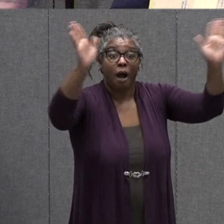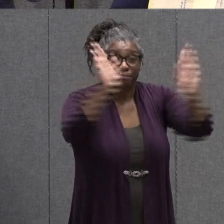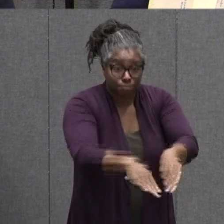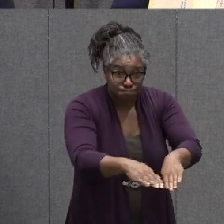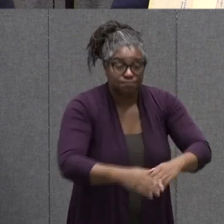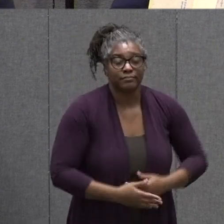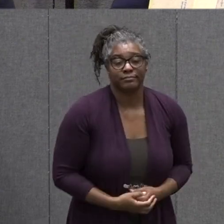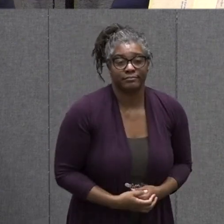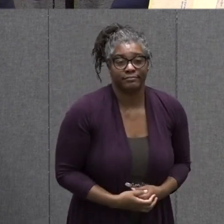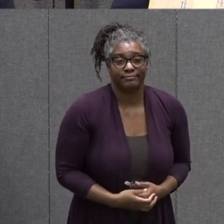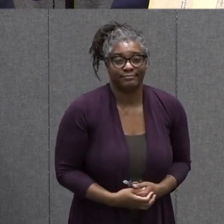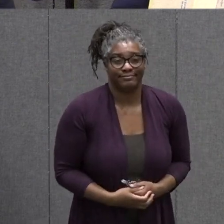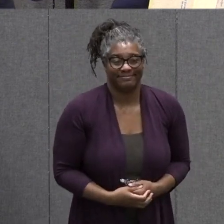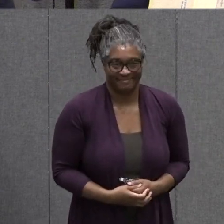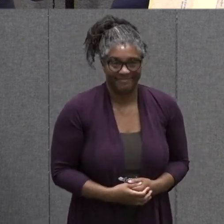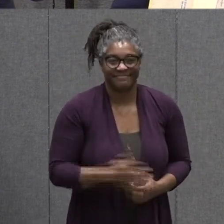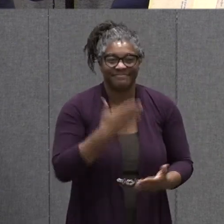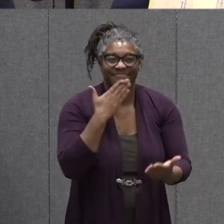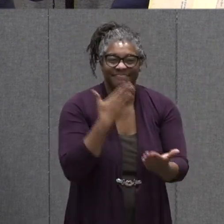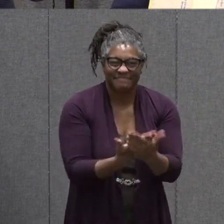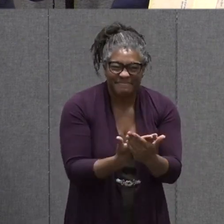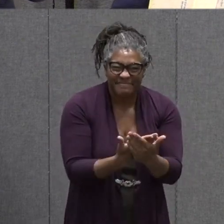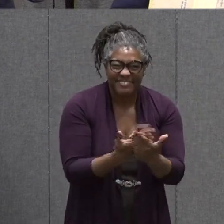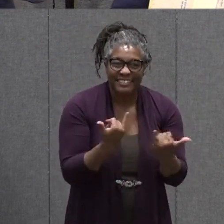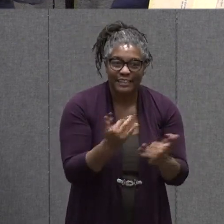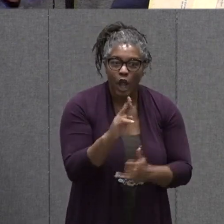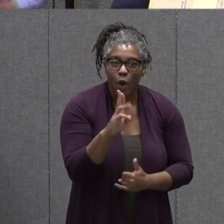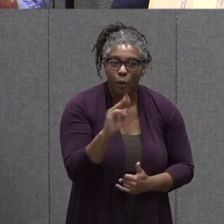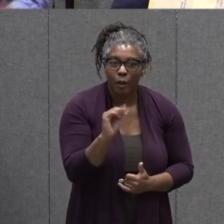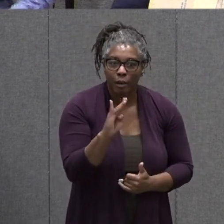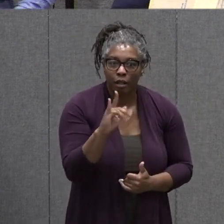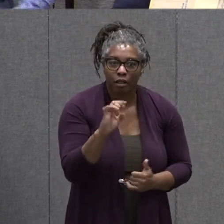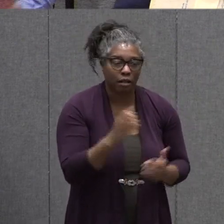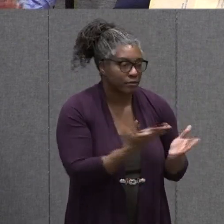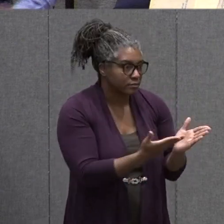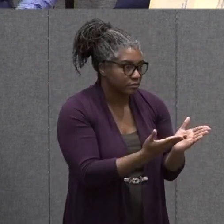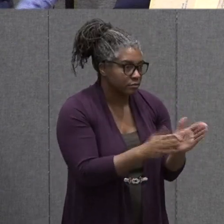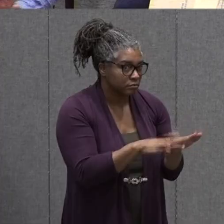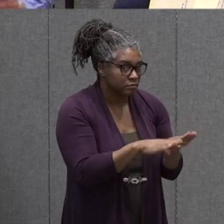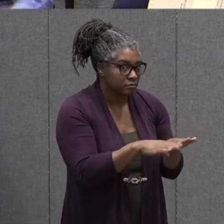Ooh, good. Now we're going to rumble. Ready? Rumble.